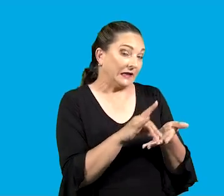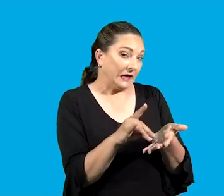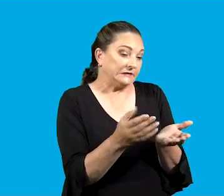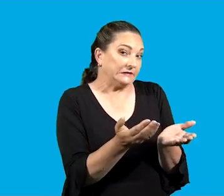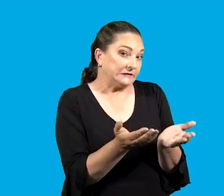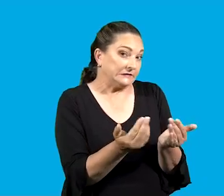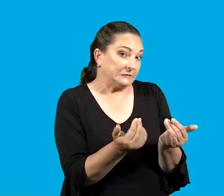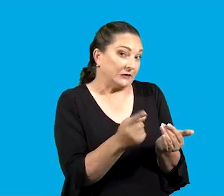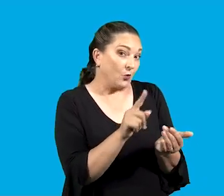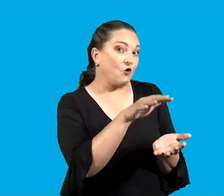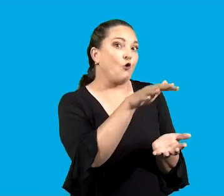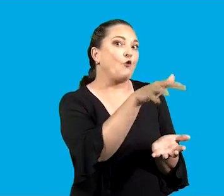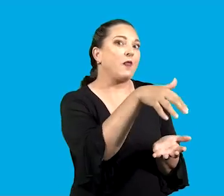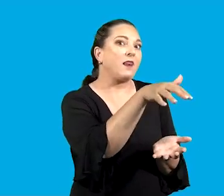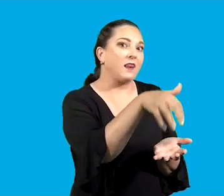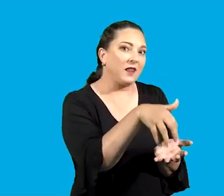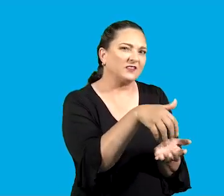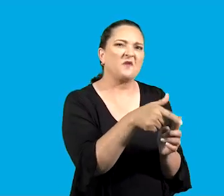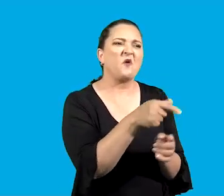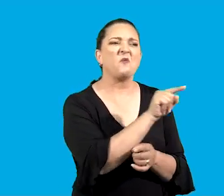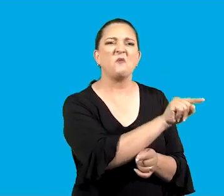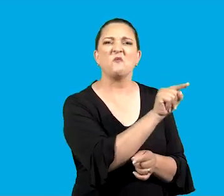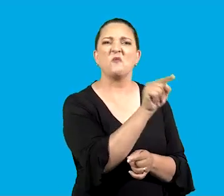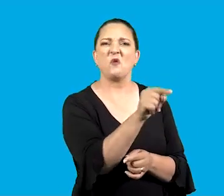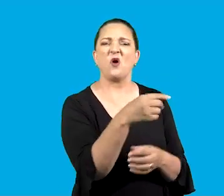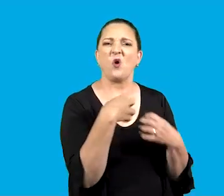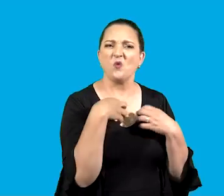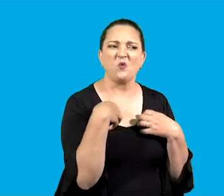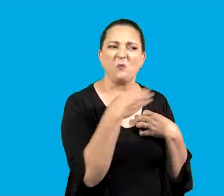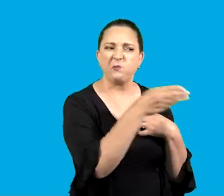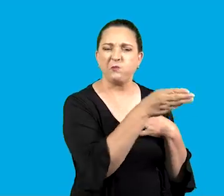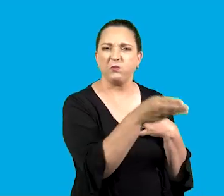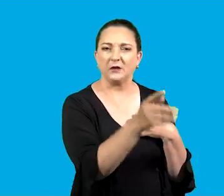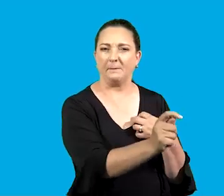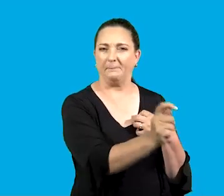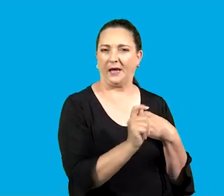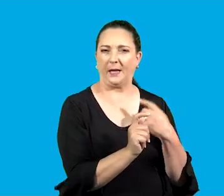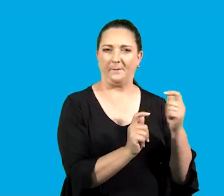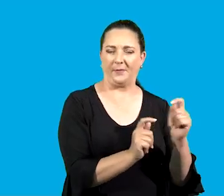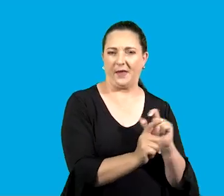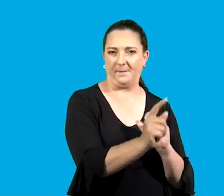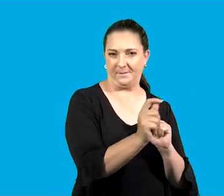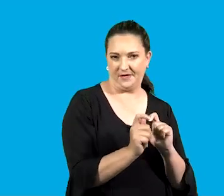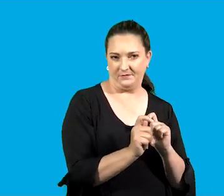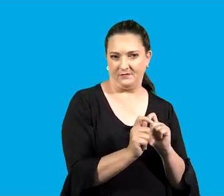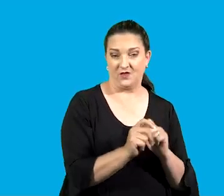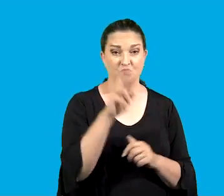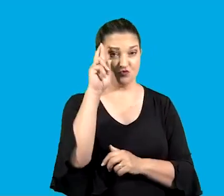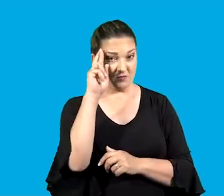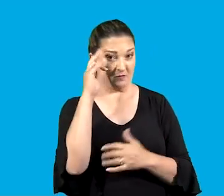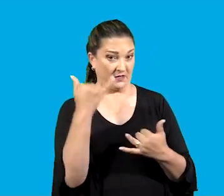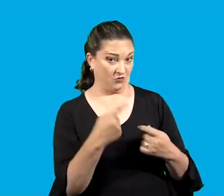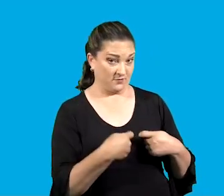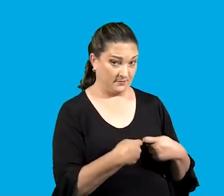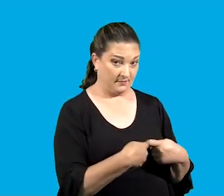is expected to be collected from debtors during each month of the budget period. So remember, when we